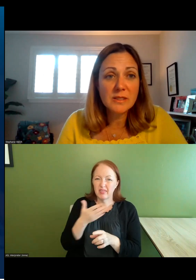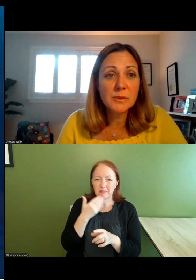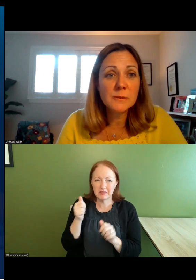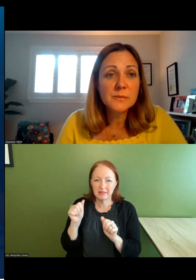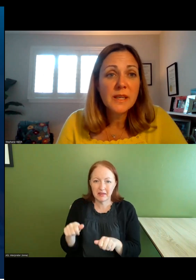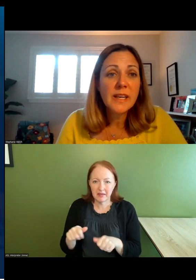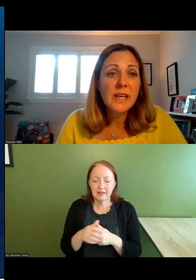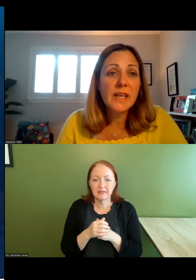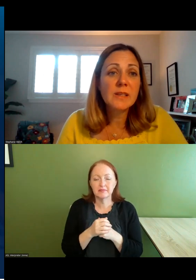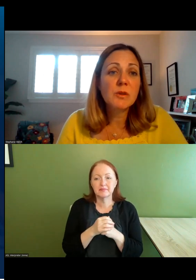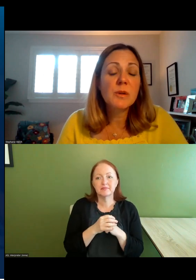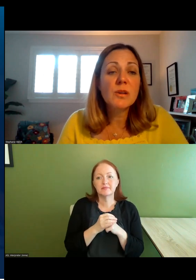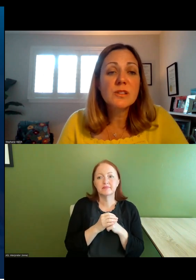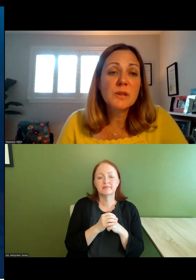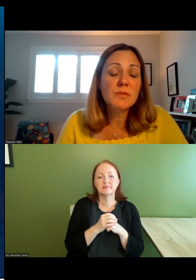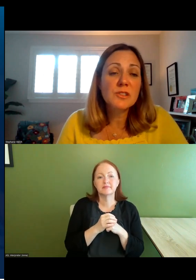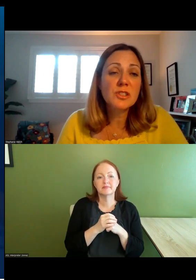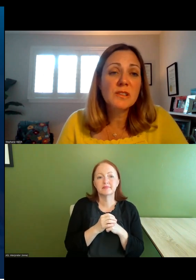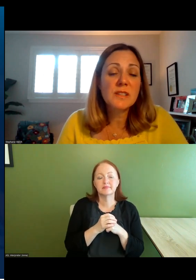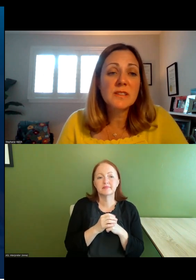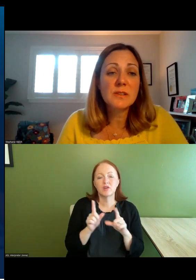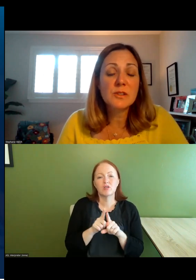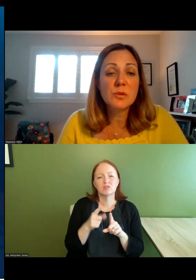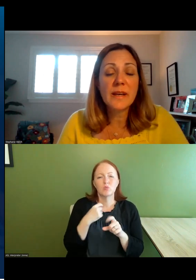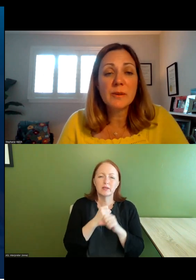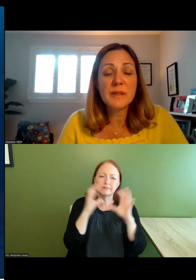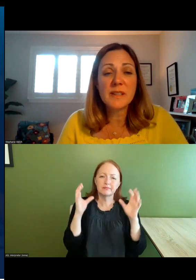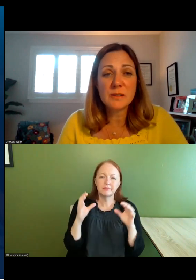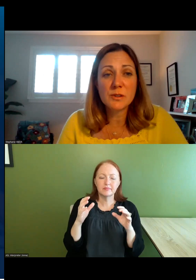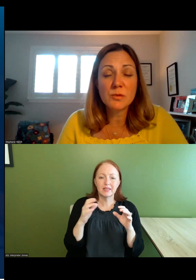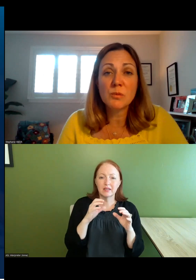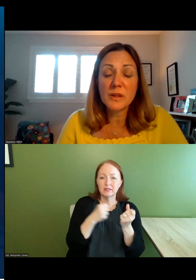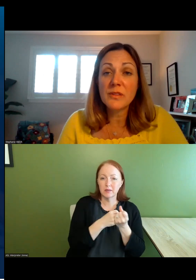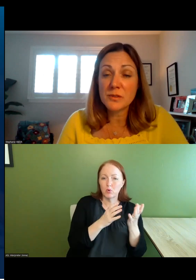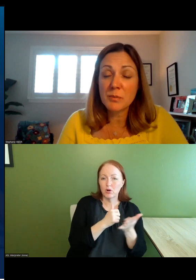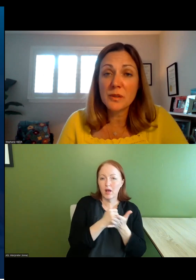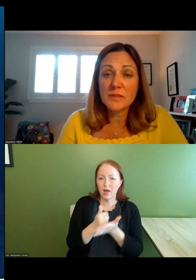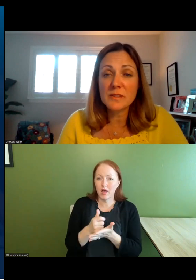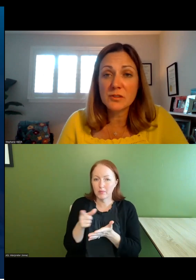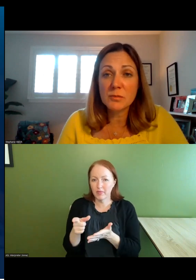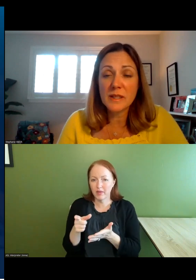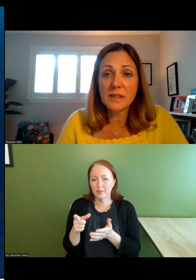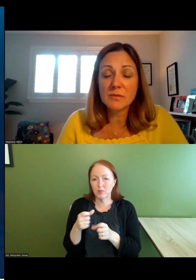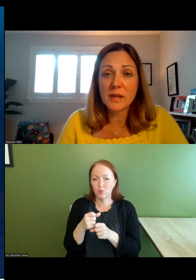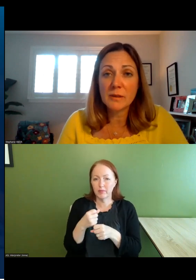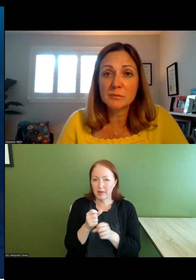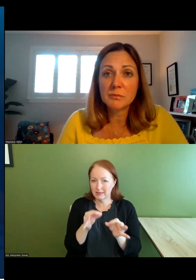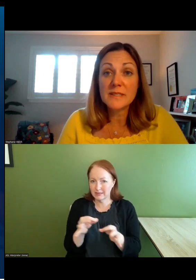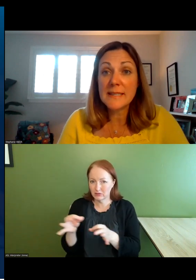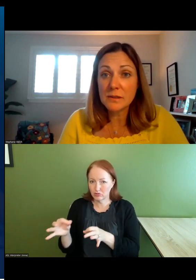extent possible. And we would also envision this individual helping the individual with their supportive